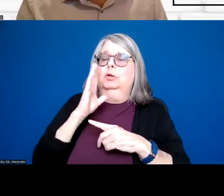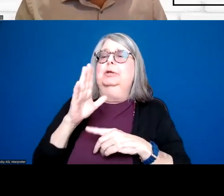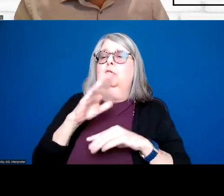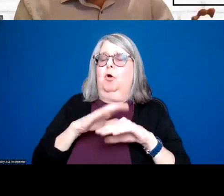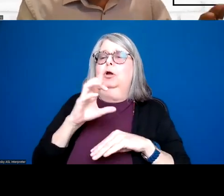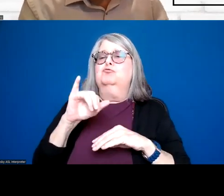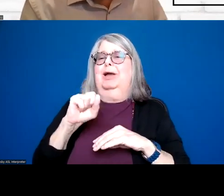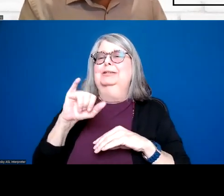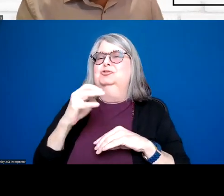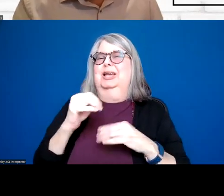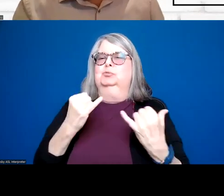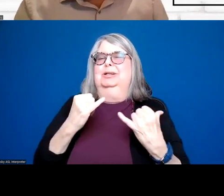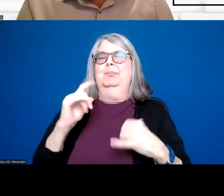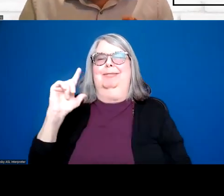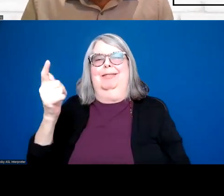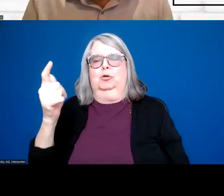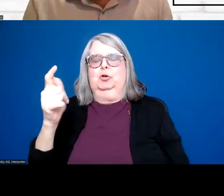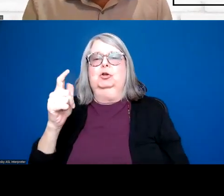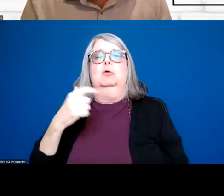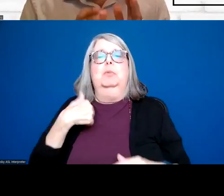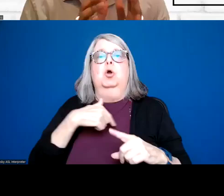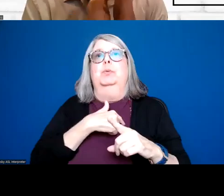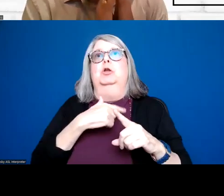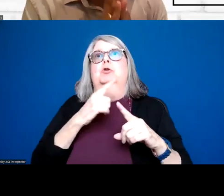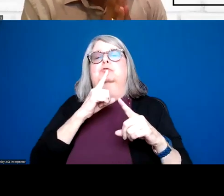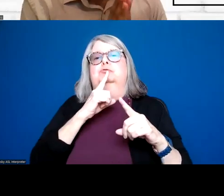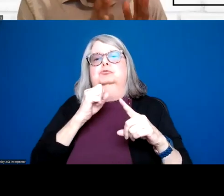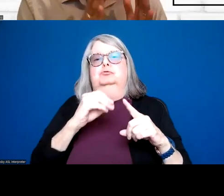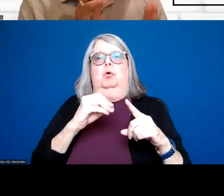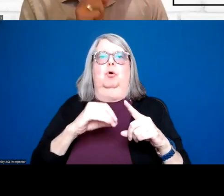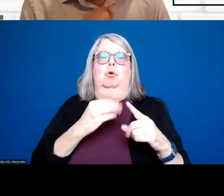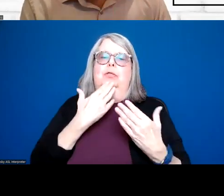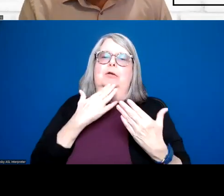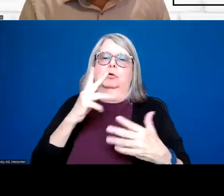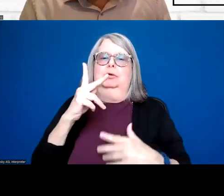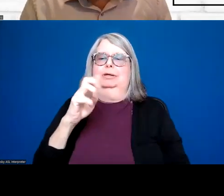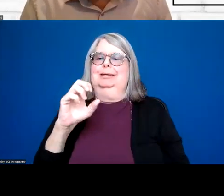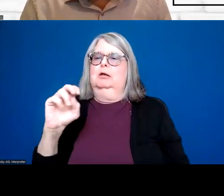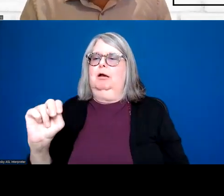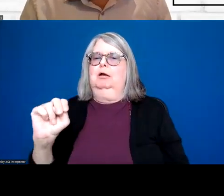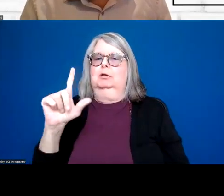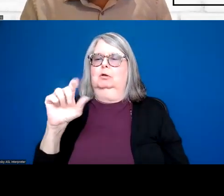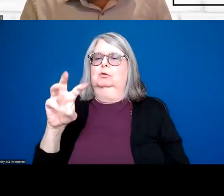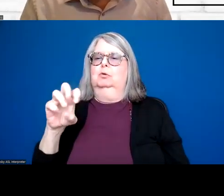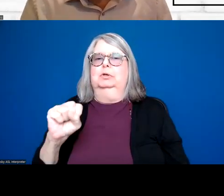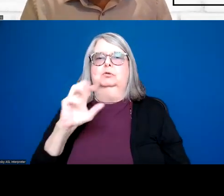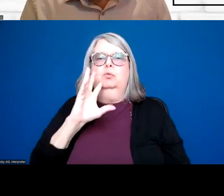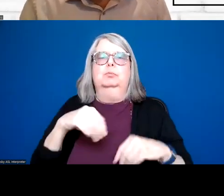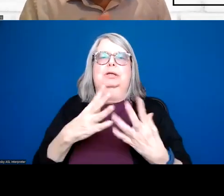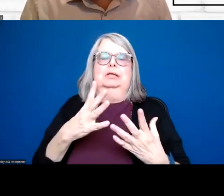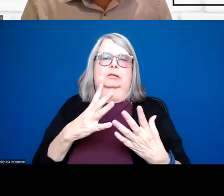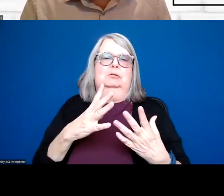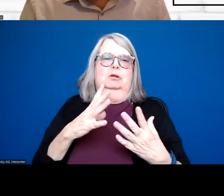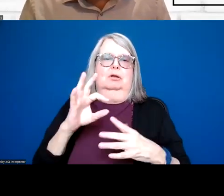Jam today, but just a little bit later. But we are so thankful to Keon Lewis, who is going to be providing the feature presentation for today